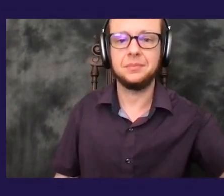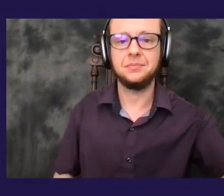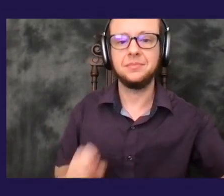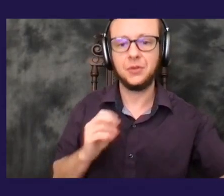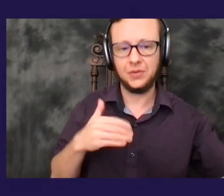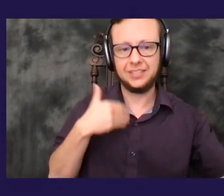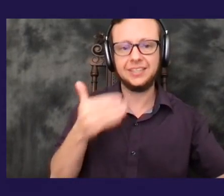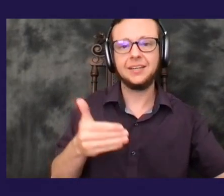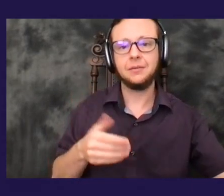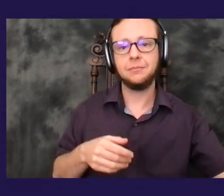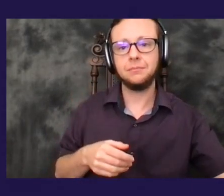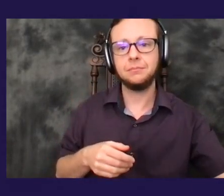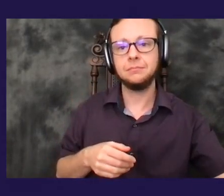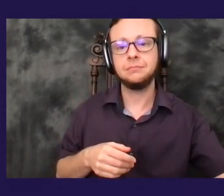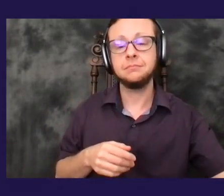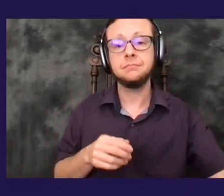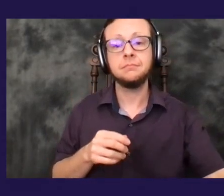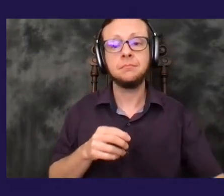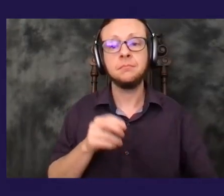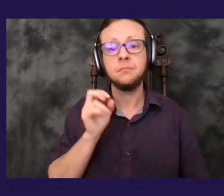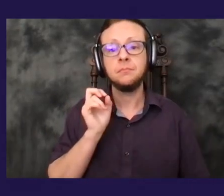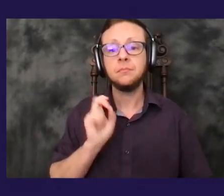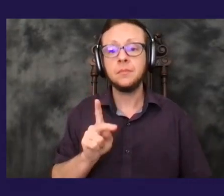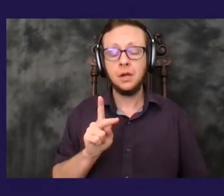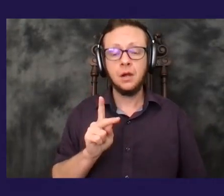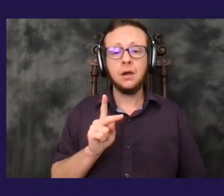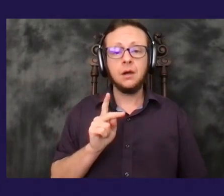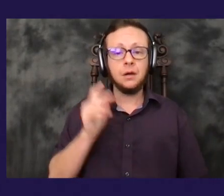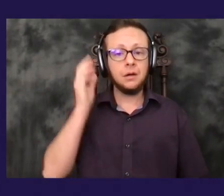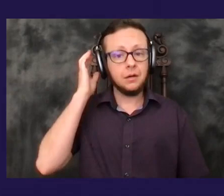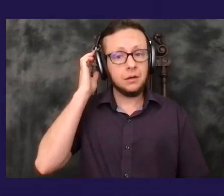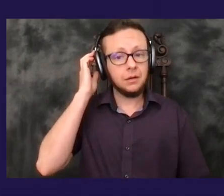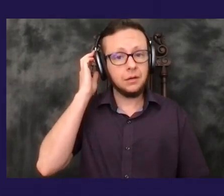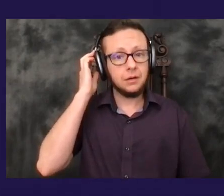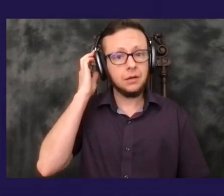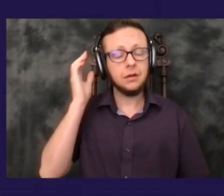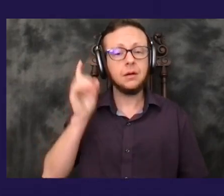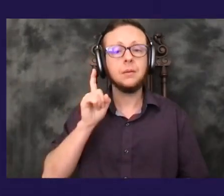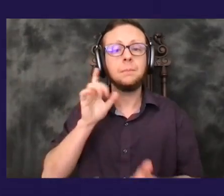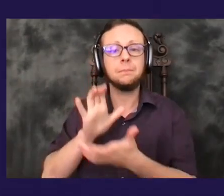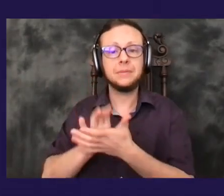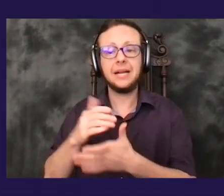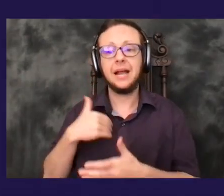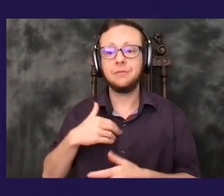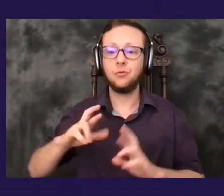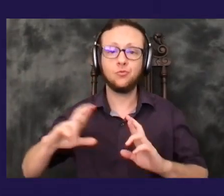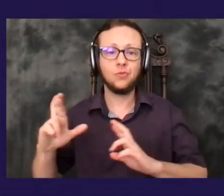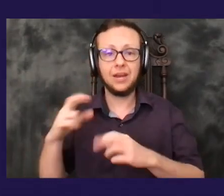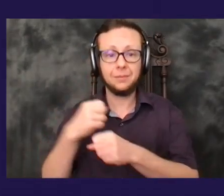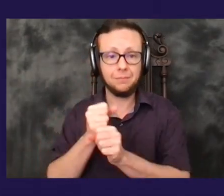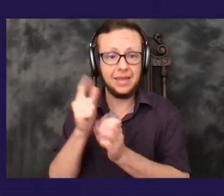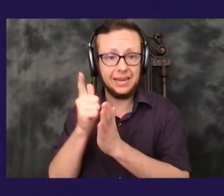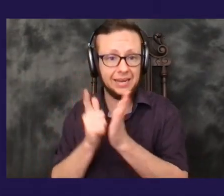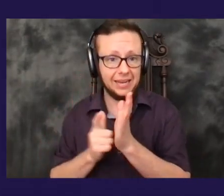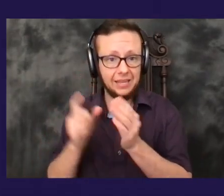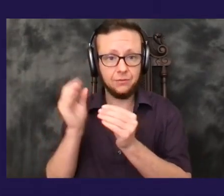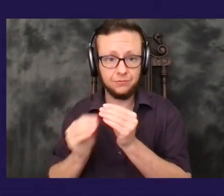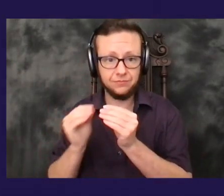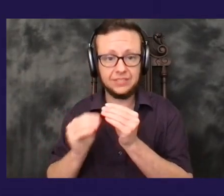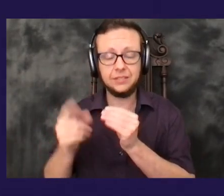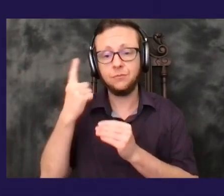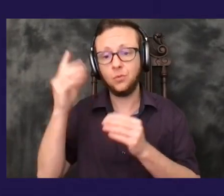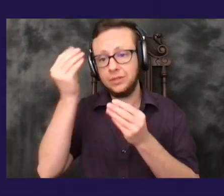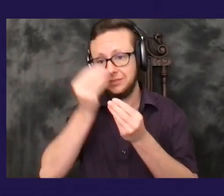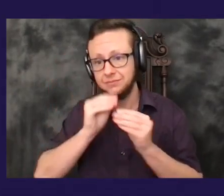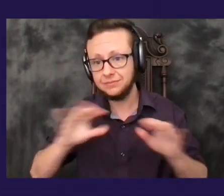please. The belief that there is a ready-made legal fix for infodemics is a symptom of a